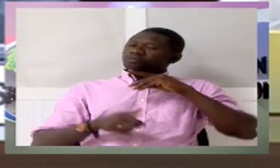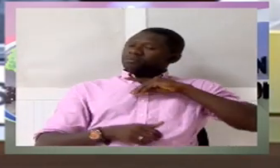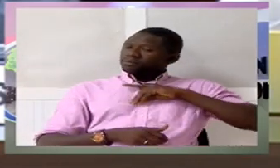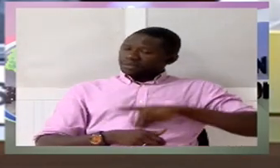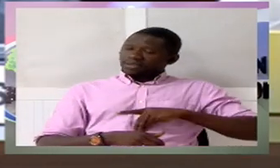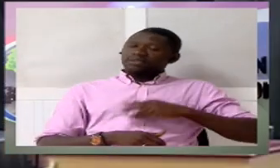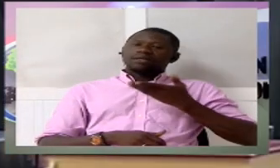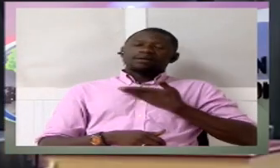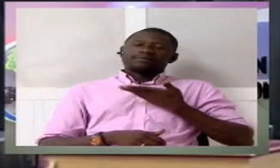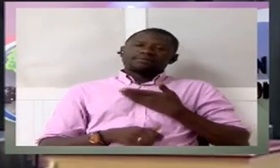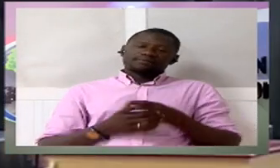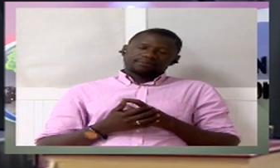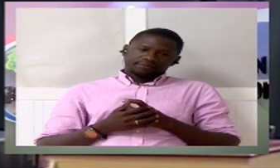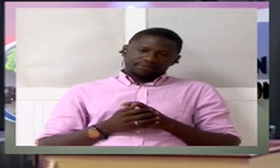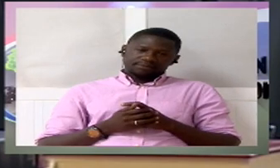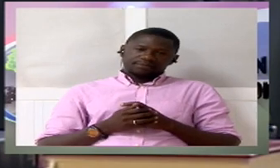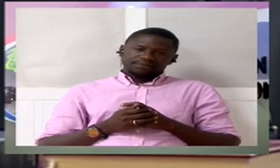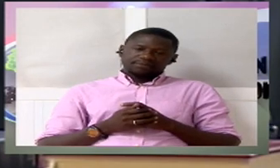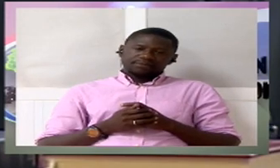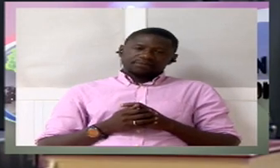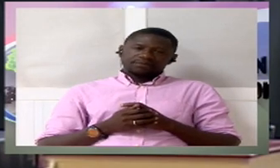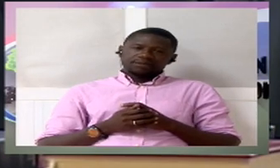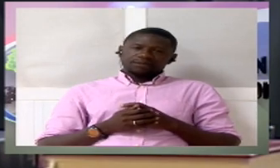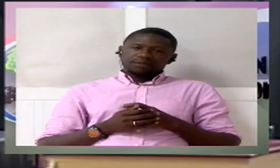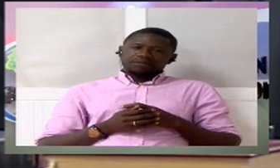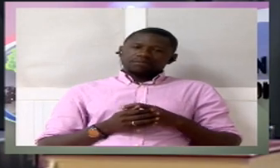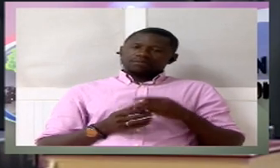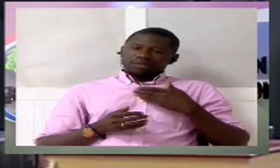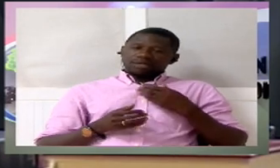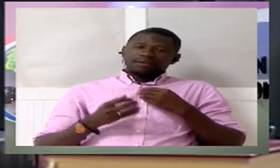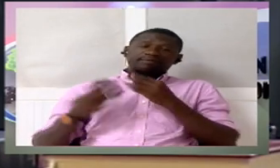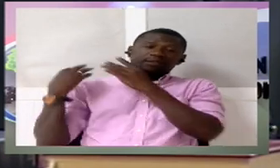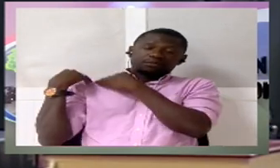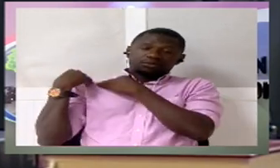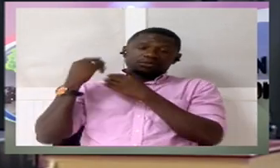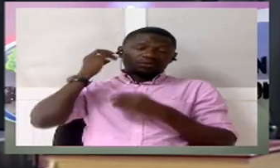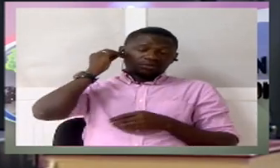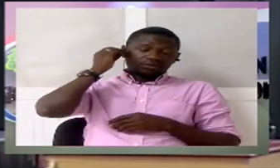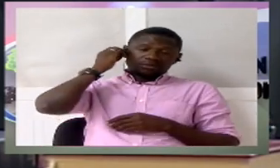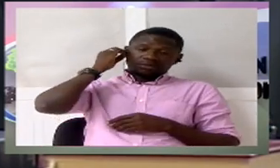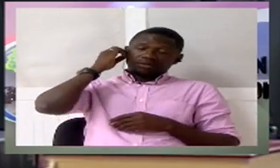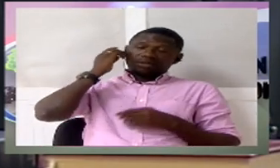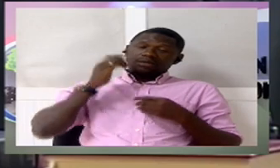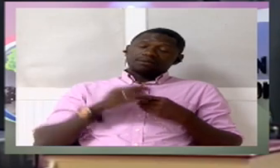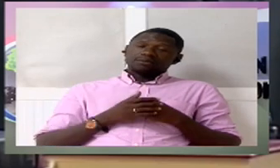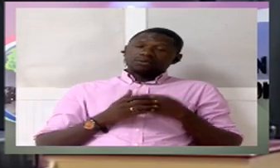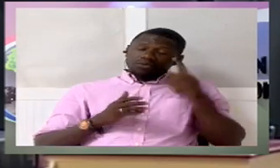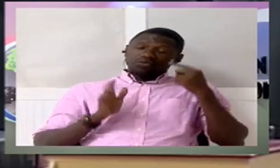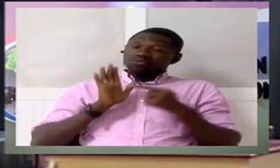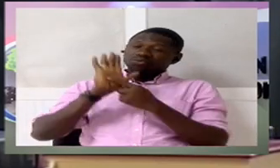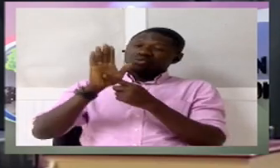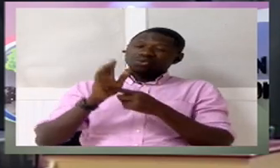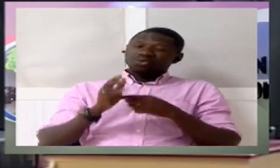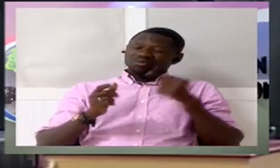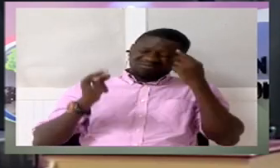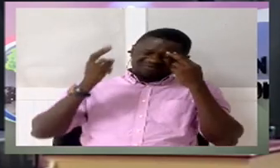Ila savoro kang. I am obliged. Ninketa nyensulori. To outline the frustrations.